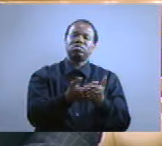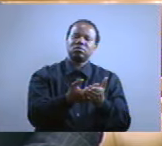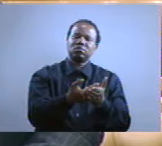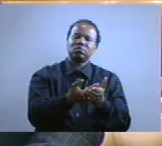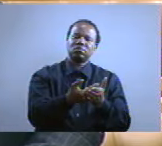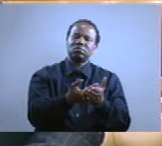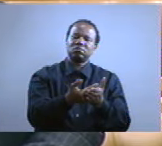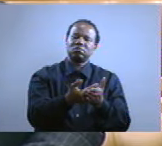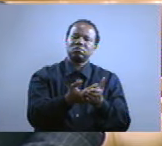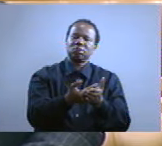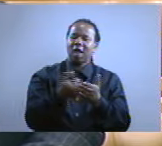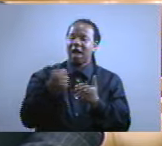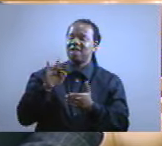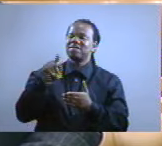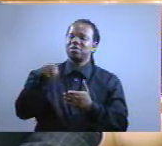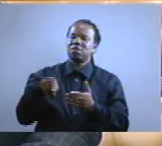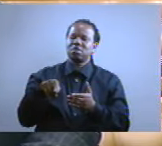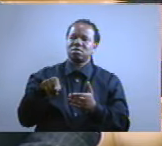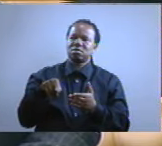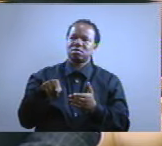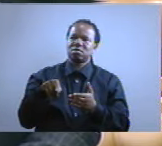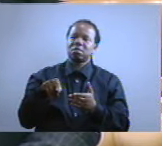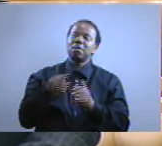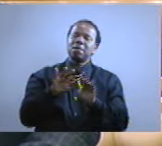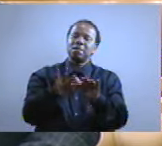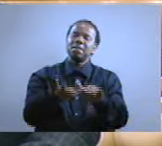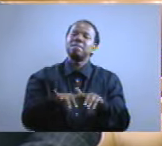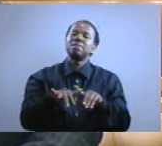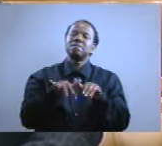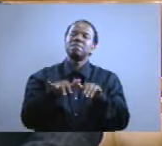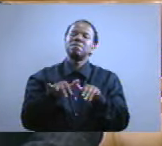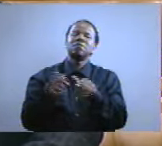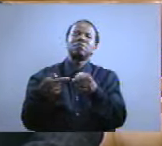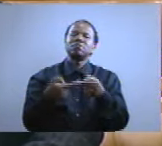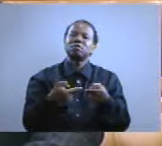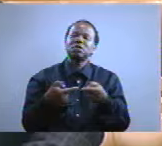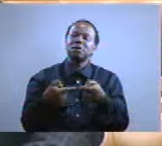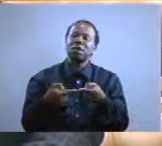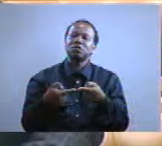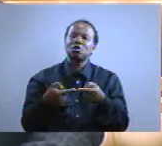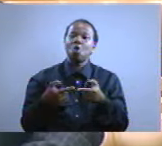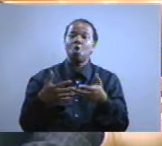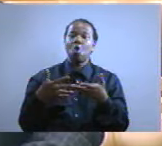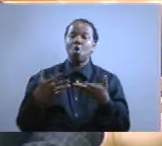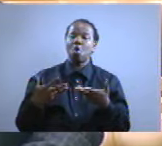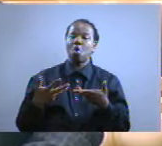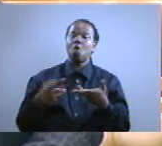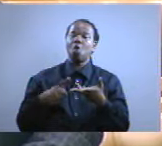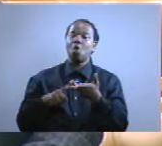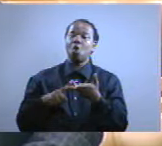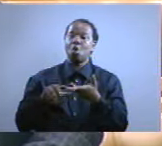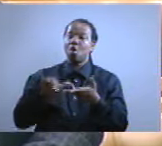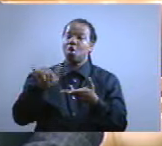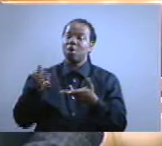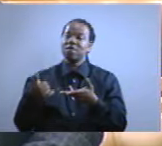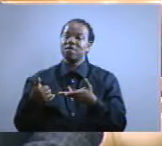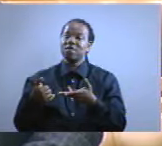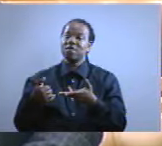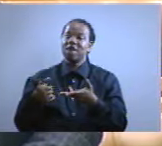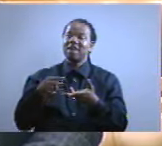of the IFP that this House debates the importance of revamping the technical vetting process of